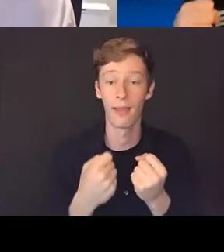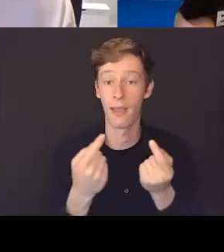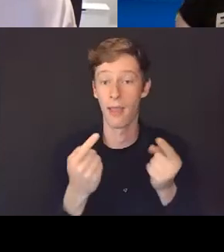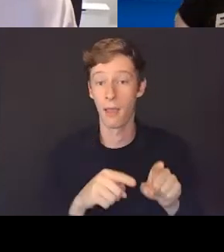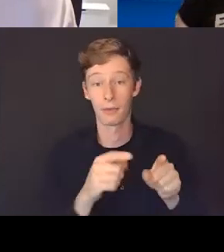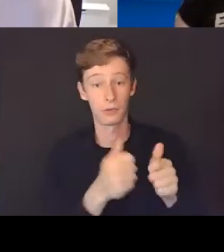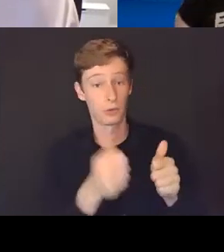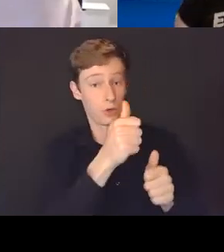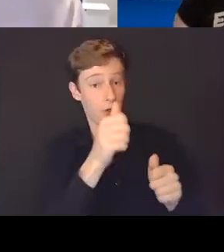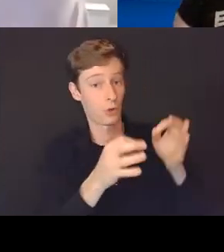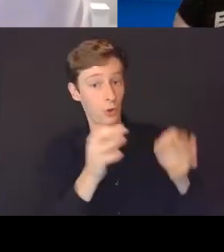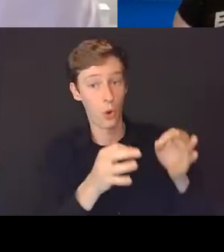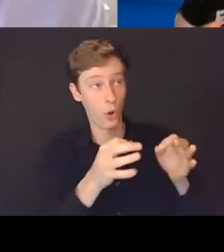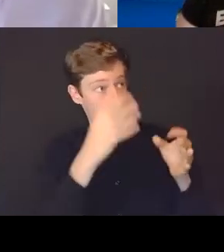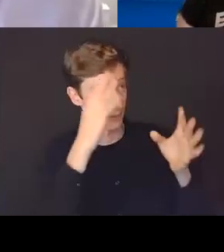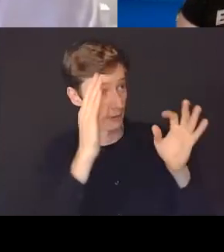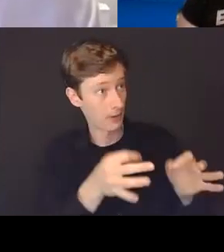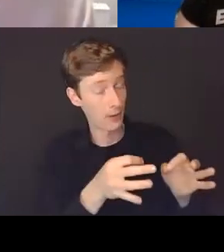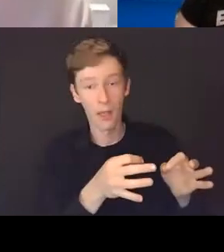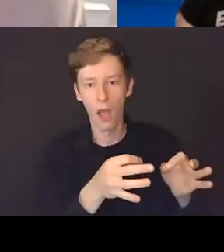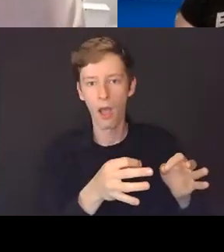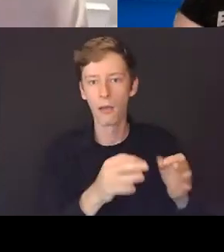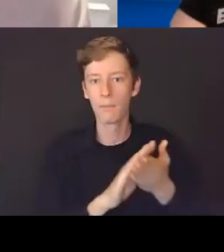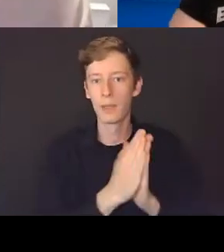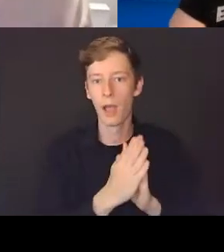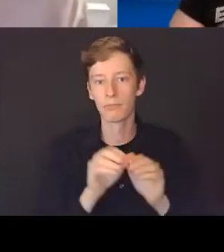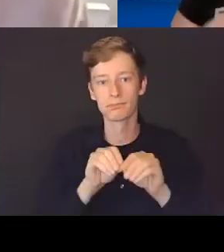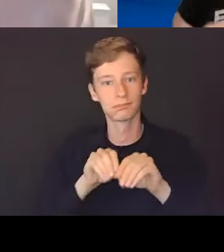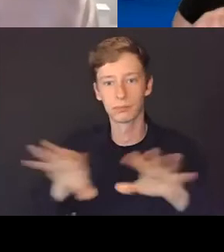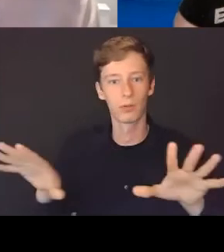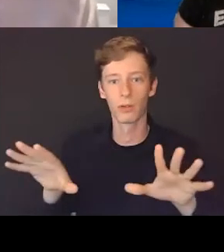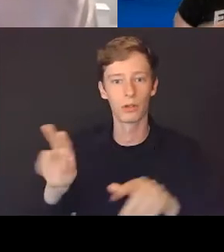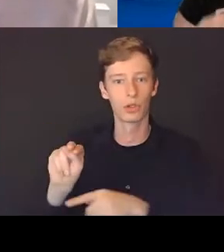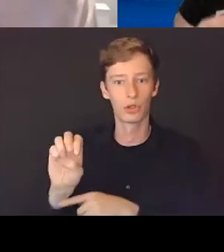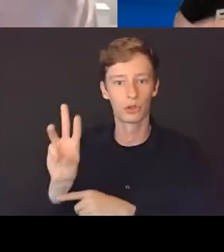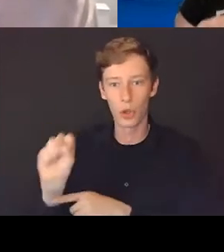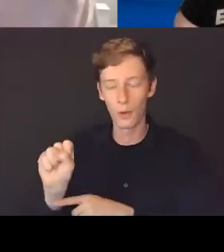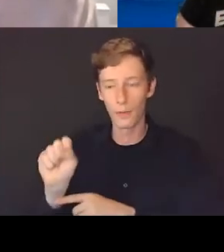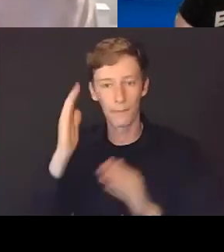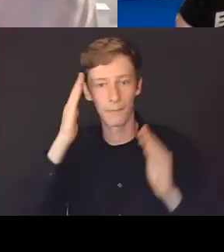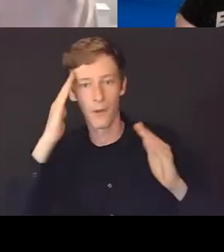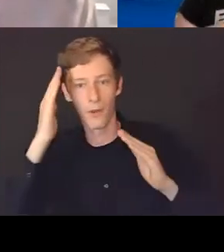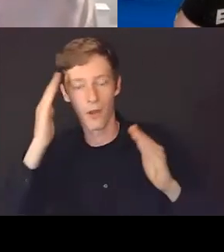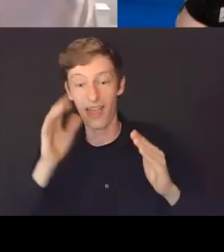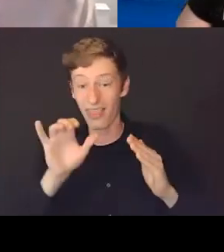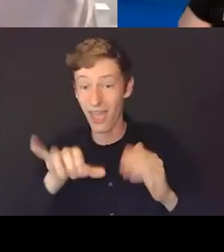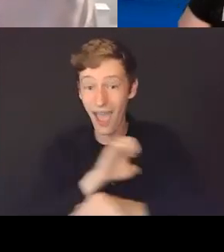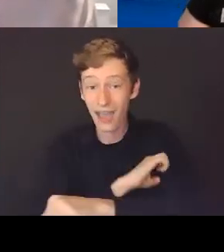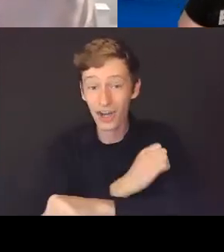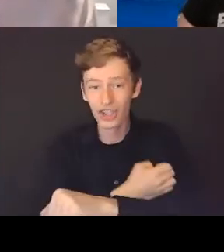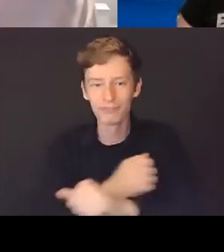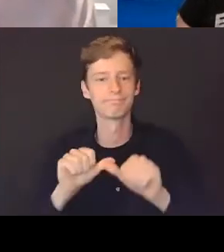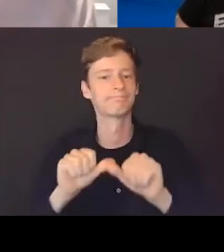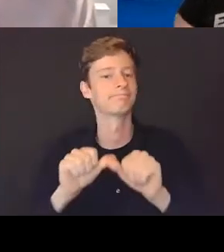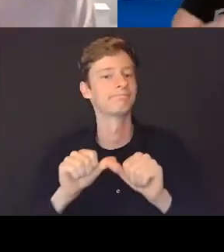get really activated and ready to do something to make a difference. We need to see that energy sustained, because like our